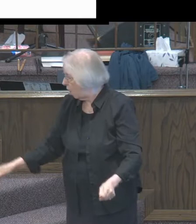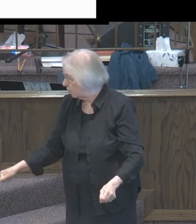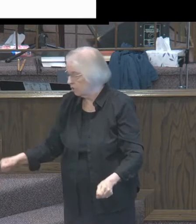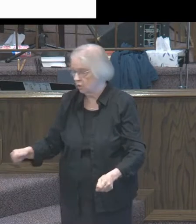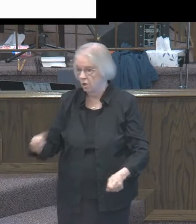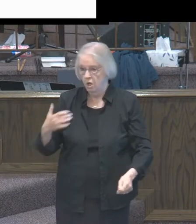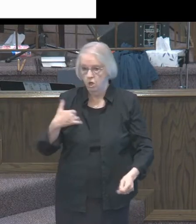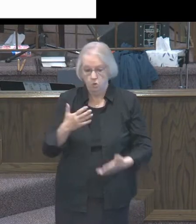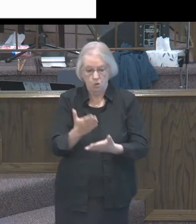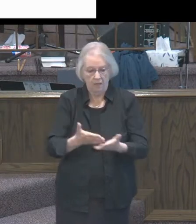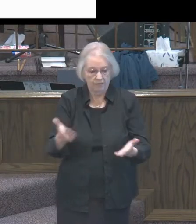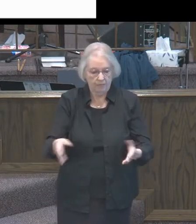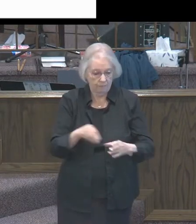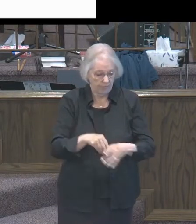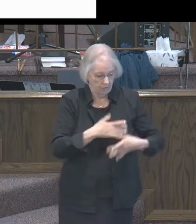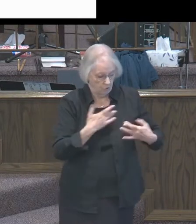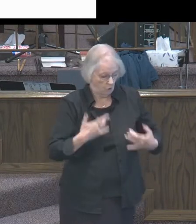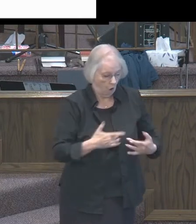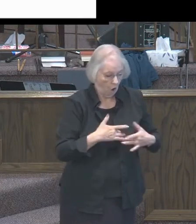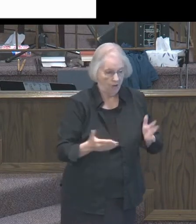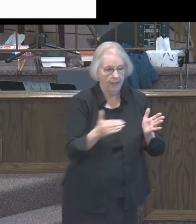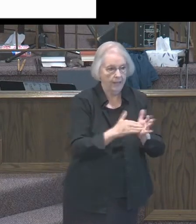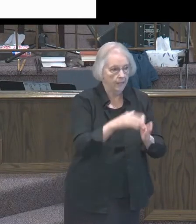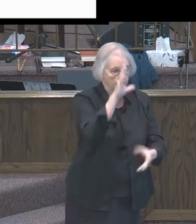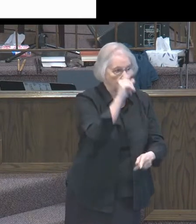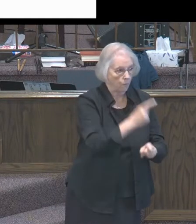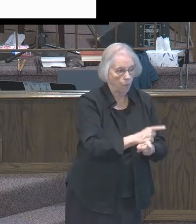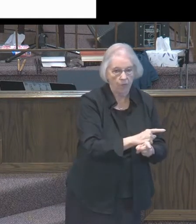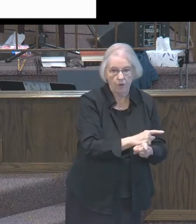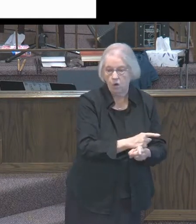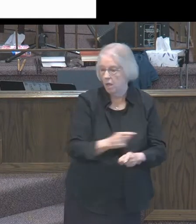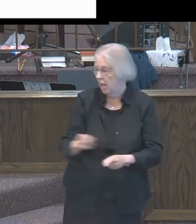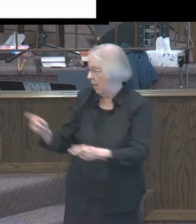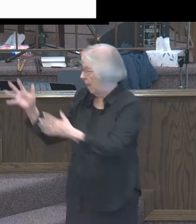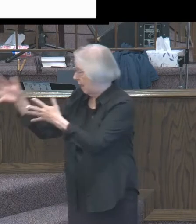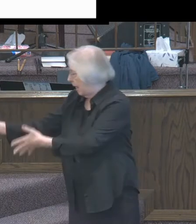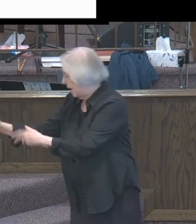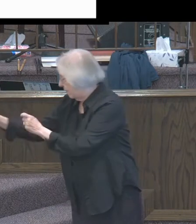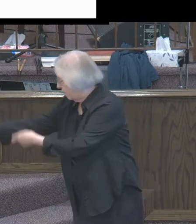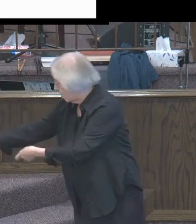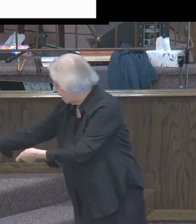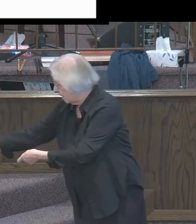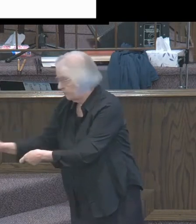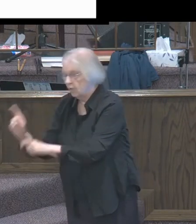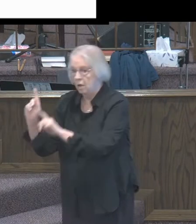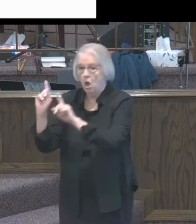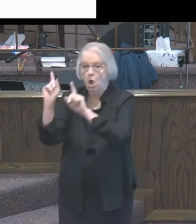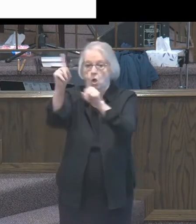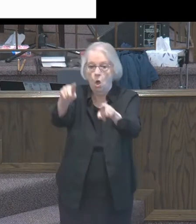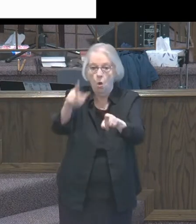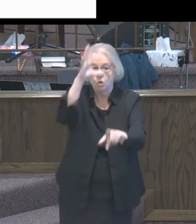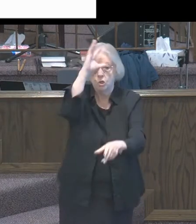gift there before the altar and go your way. First, be reconciled to your